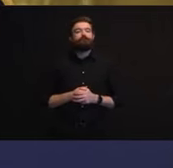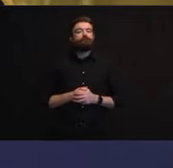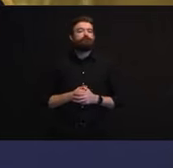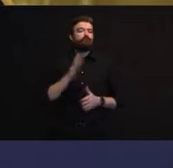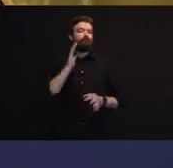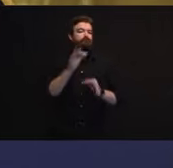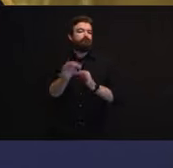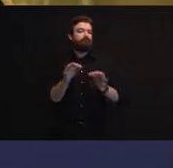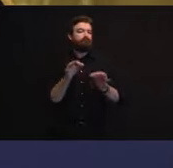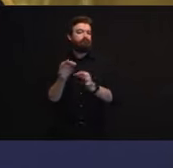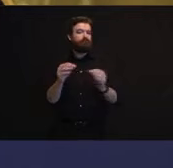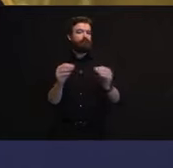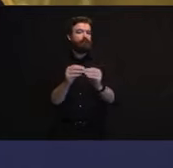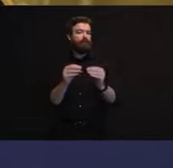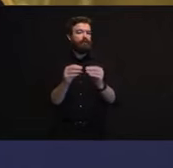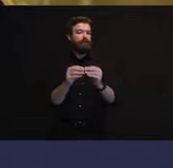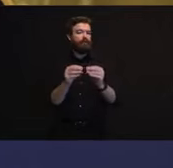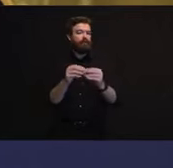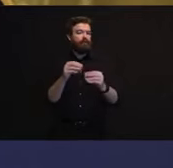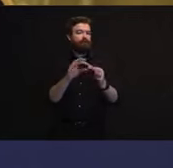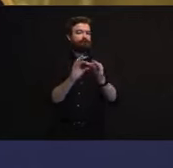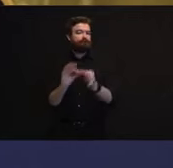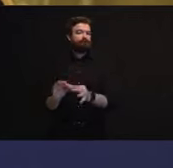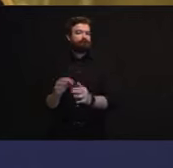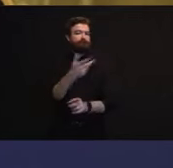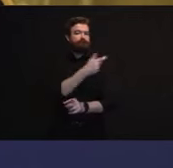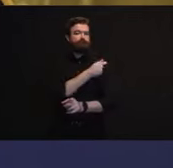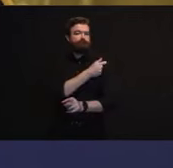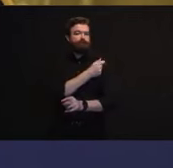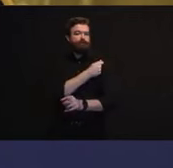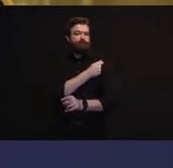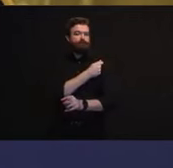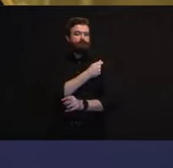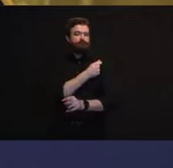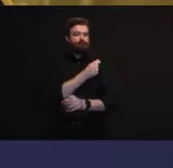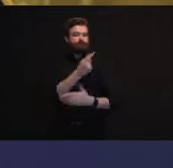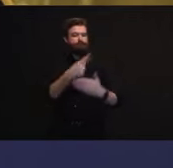probably each of Monday, Wednesday, and Friday.